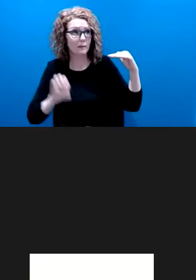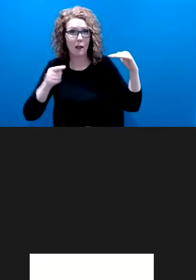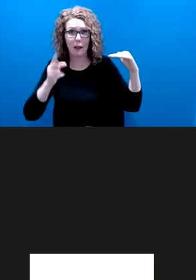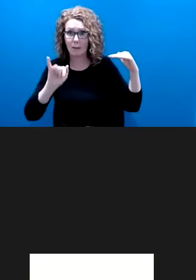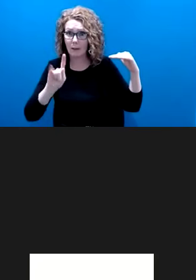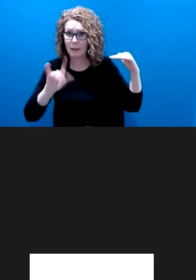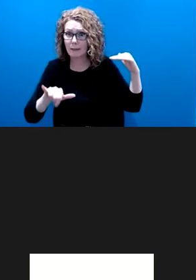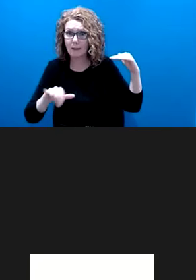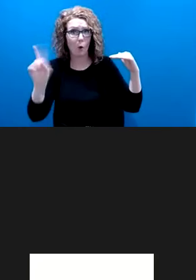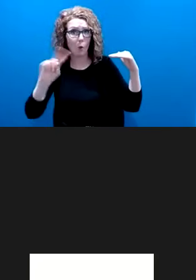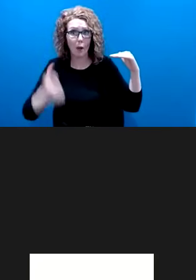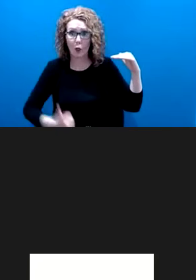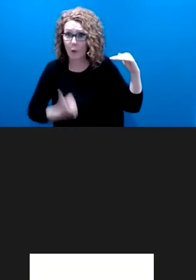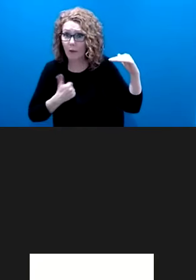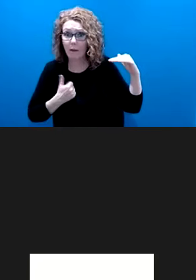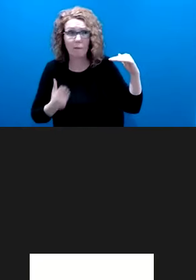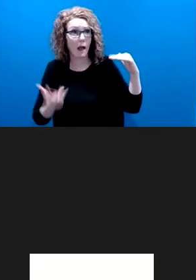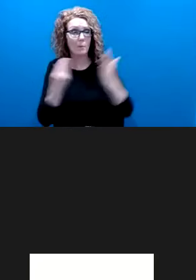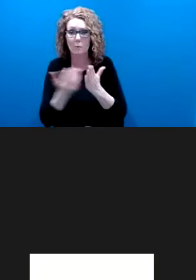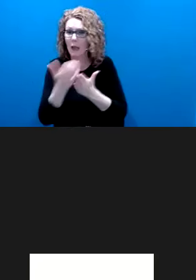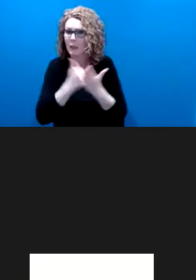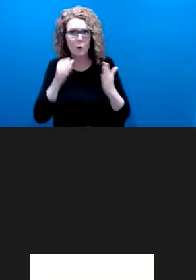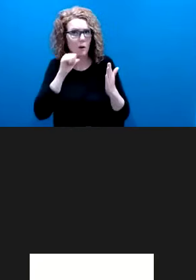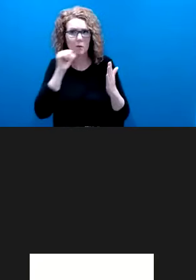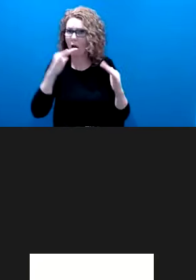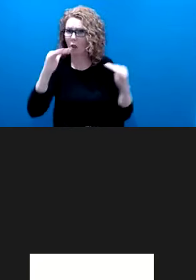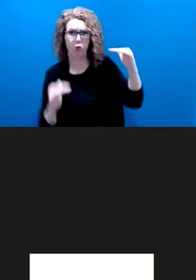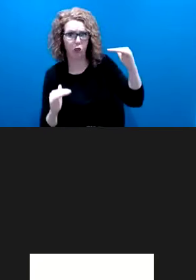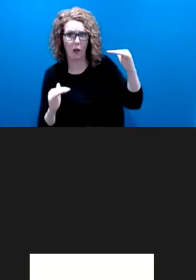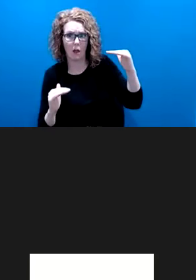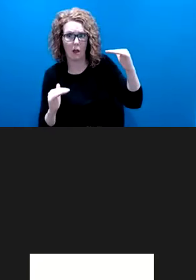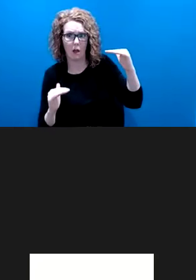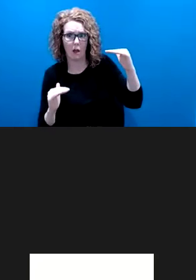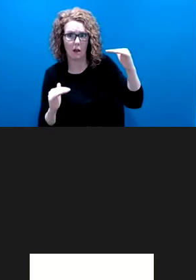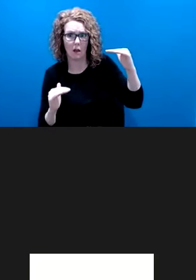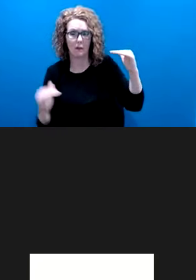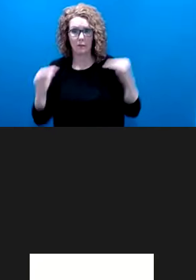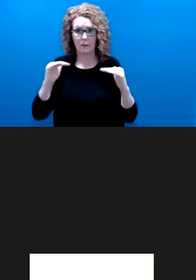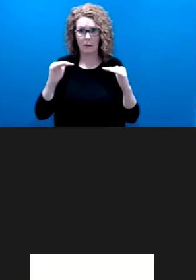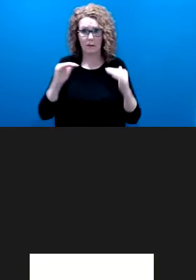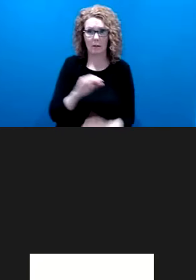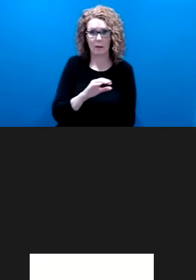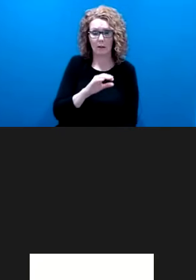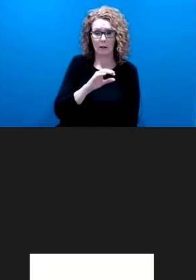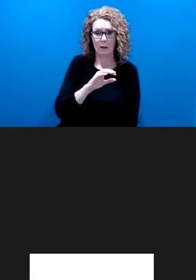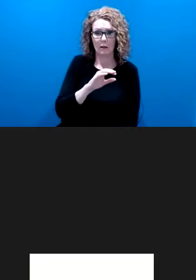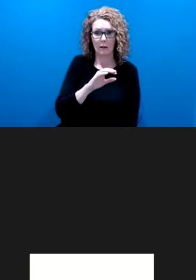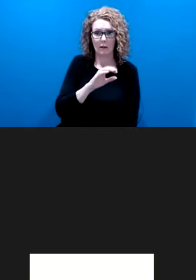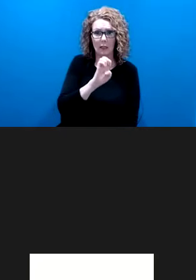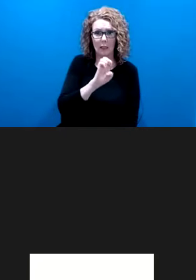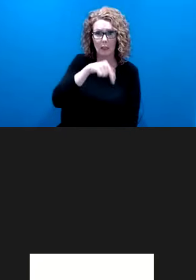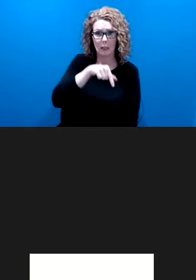in, and perhaps how much money you make. And so equality and equity are not actually the